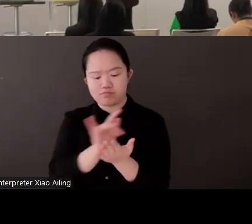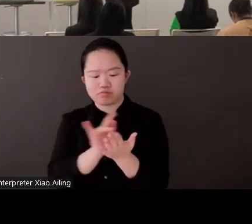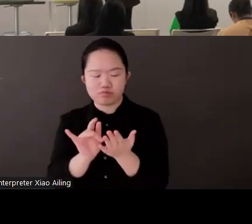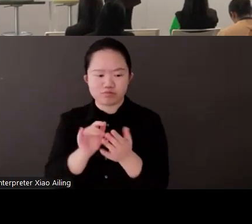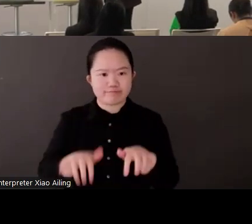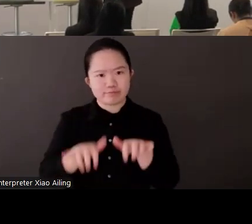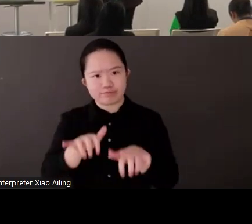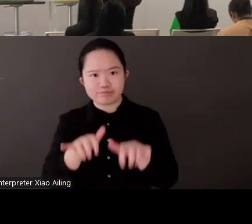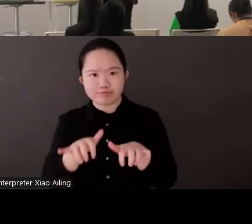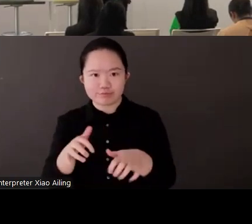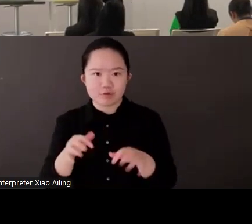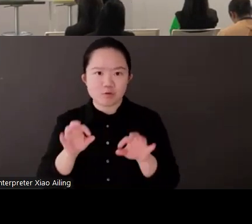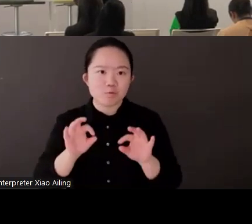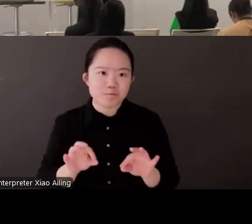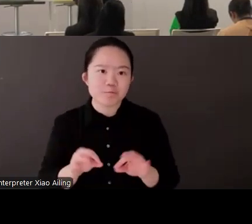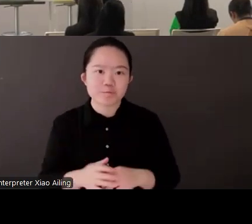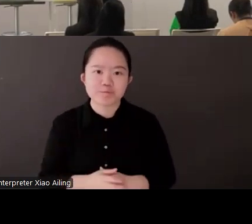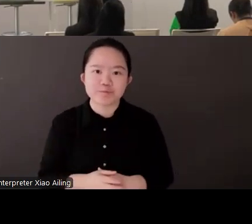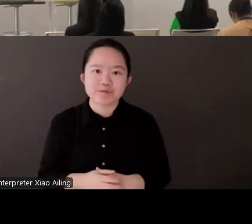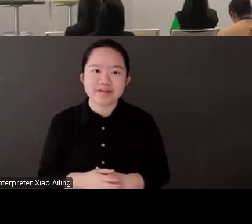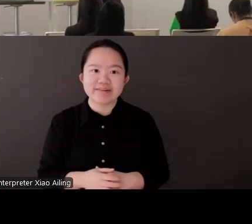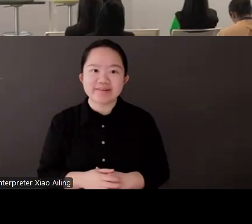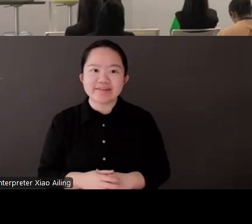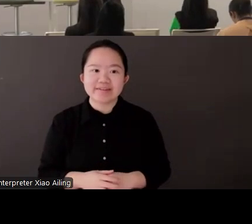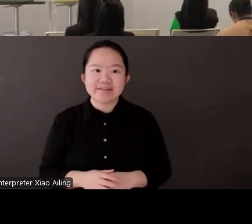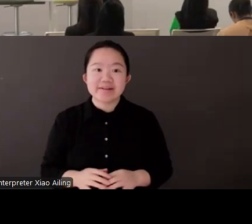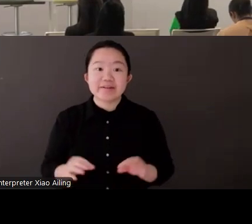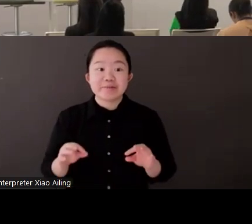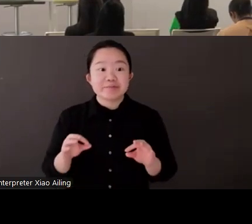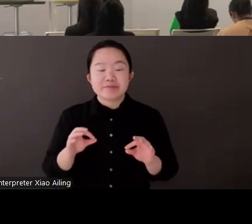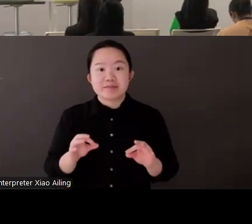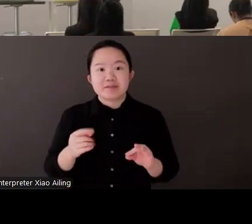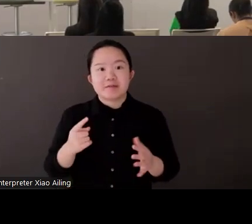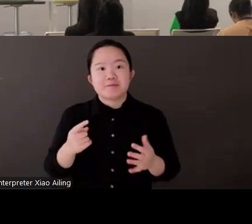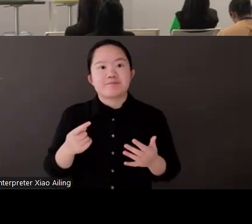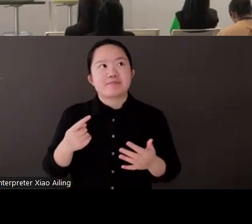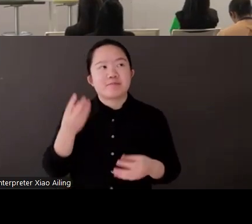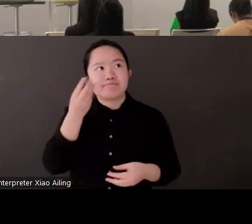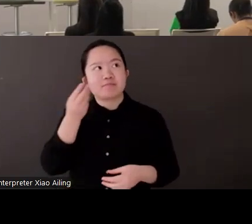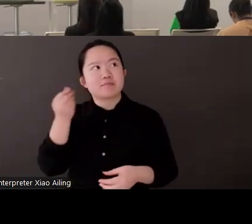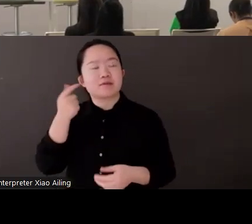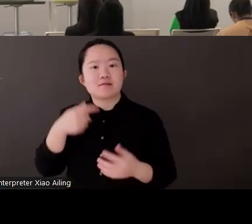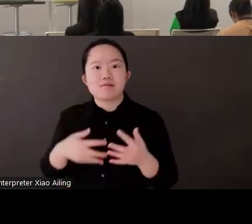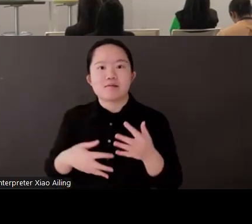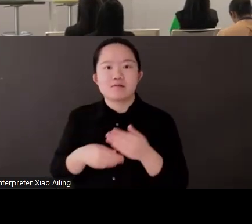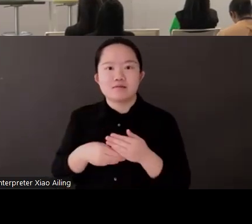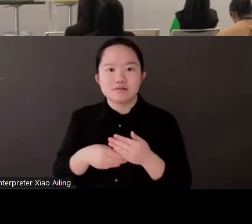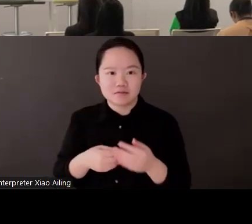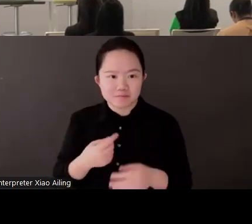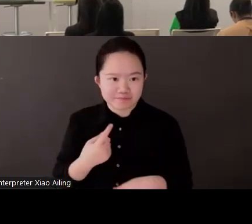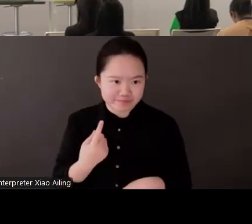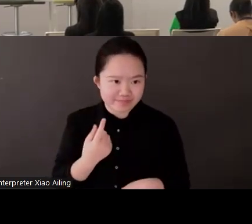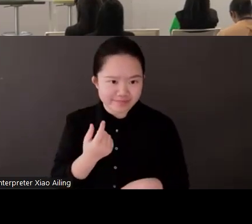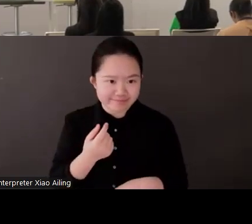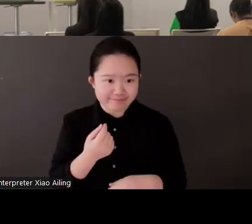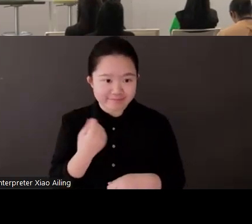say. I'm missing one, but I can't remember that one right now, so I skip it. We have a QR code here, and if